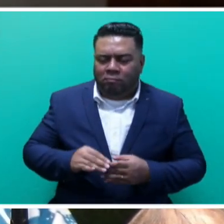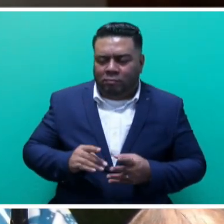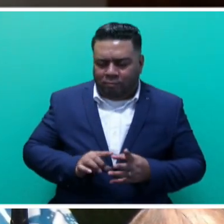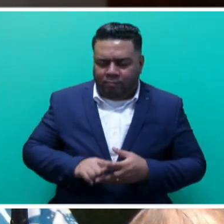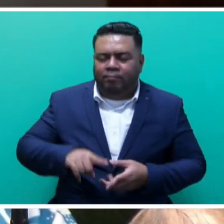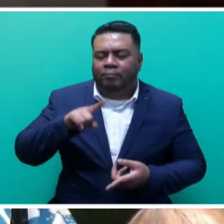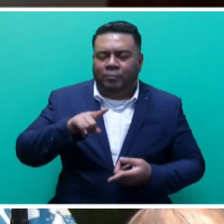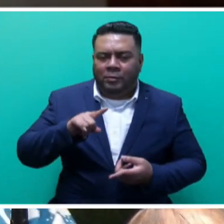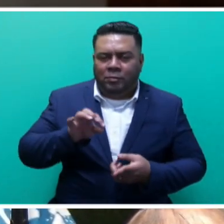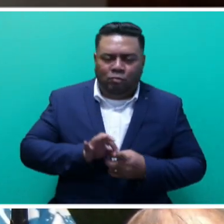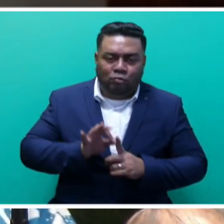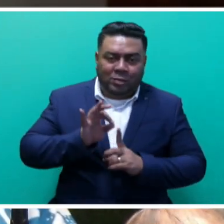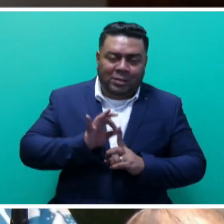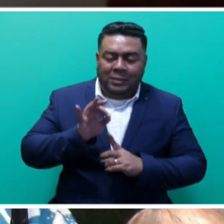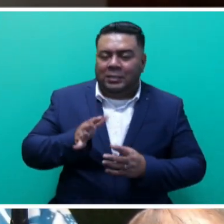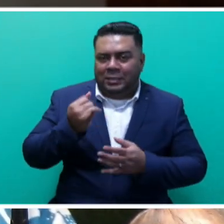Mr. Speaker, sir,